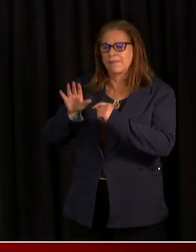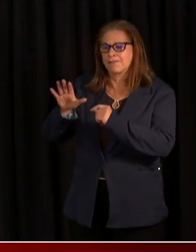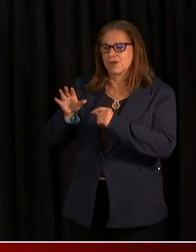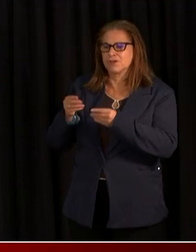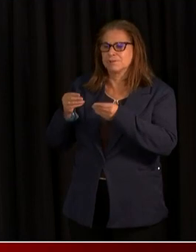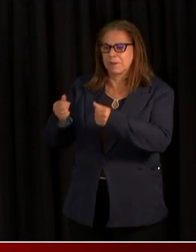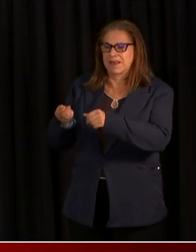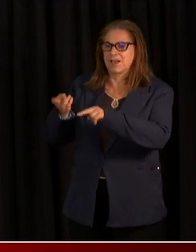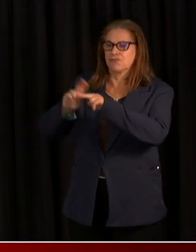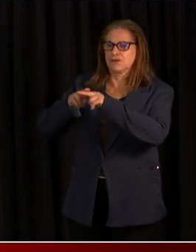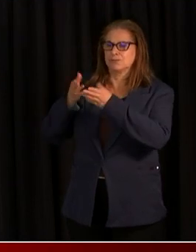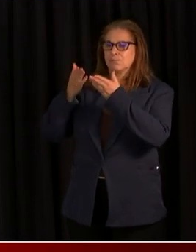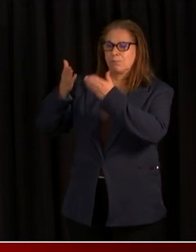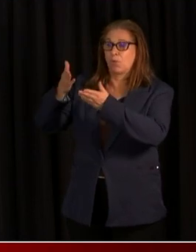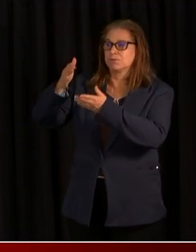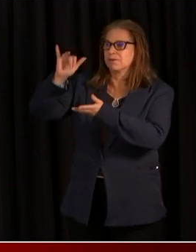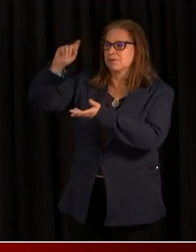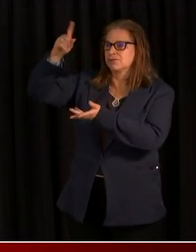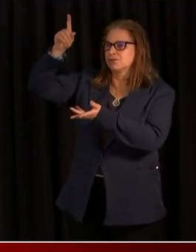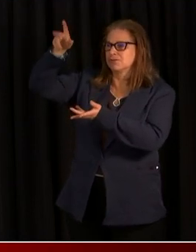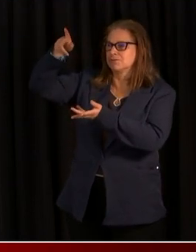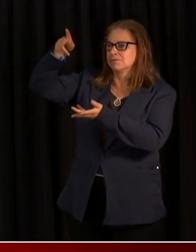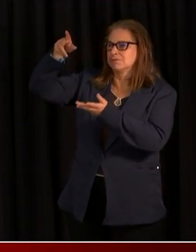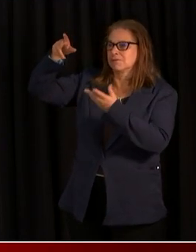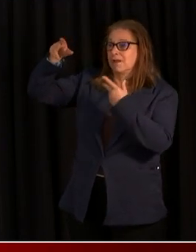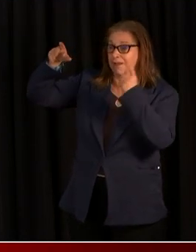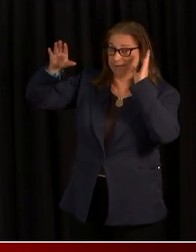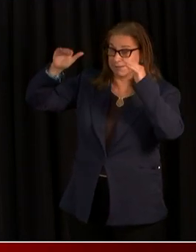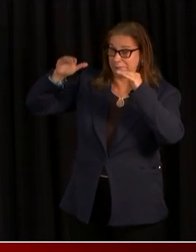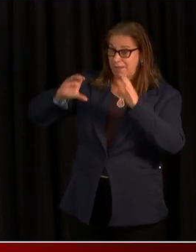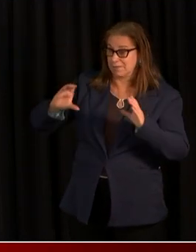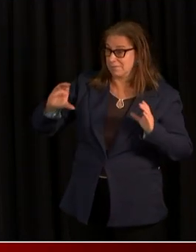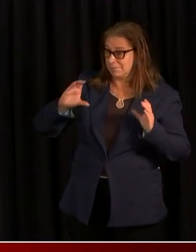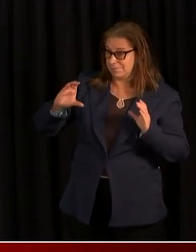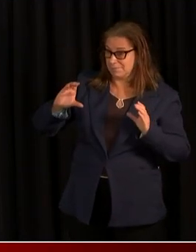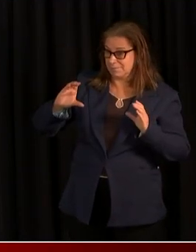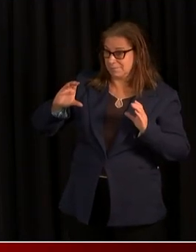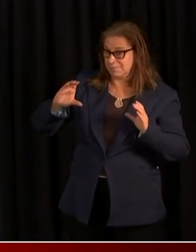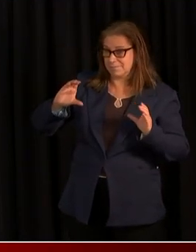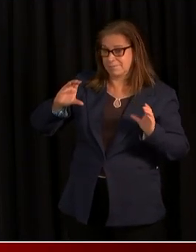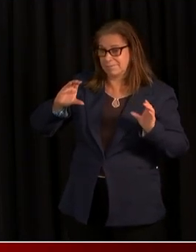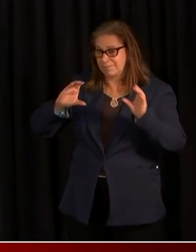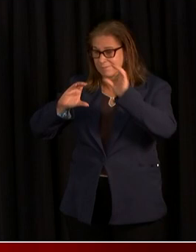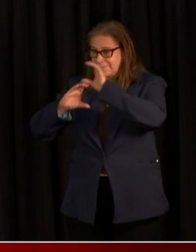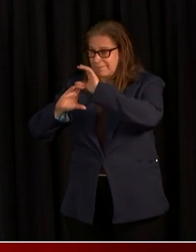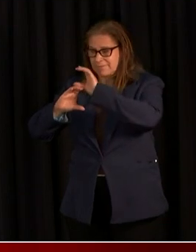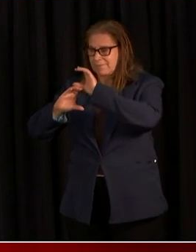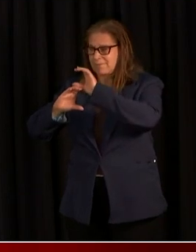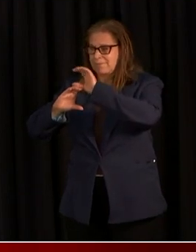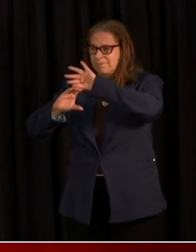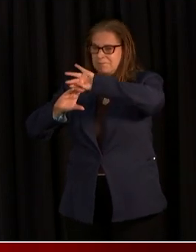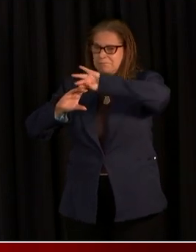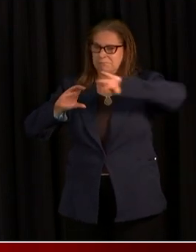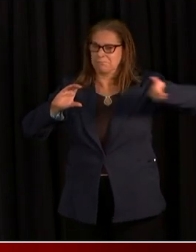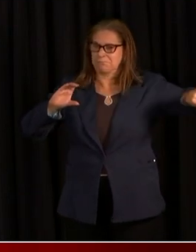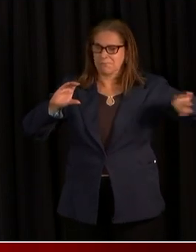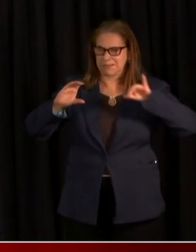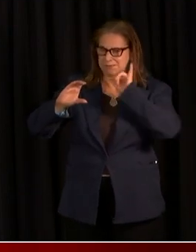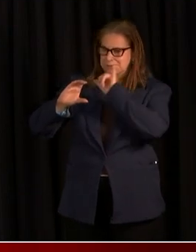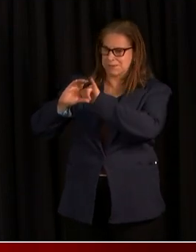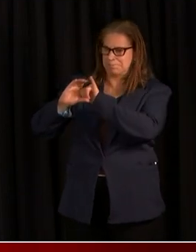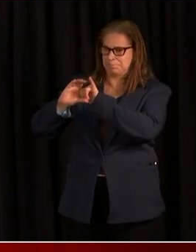they would be rolling back something that hasn't started. You Right. follow me? Yes, Okay. that's exactly right. Are